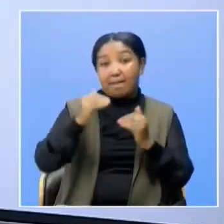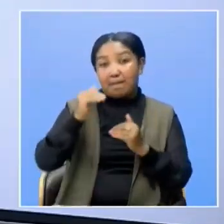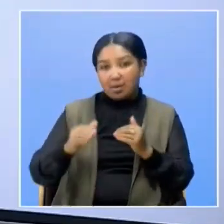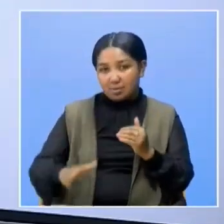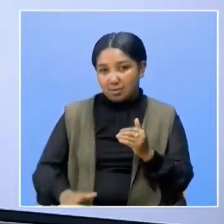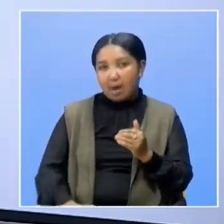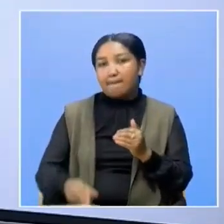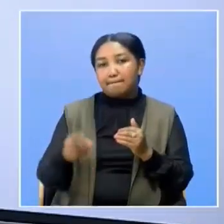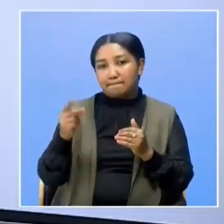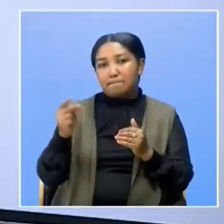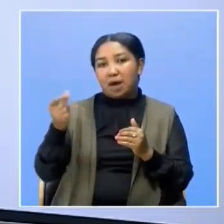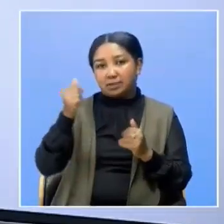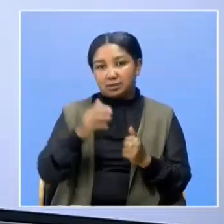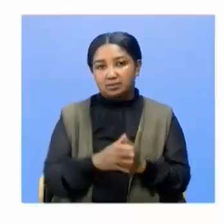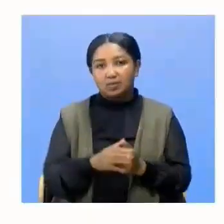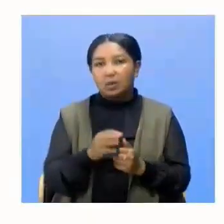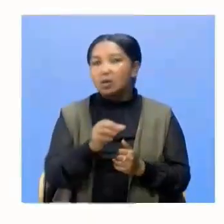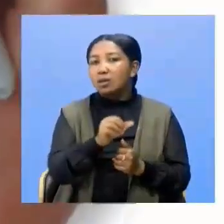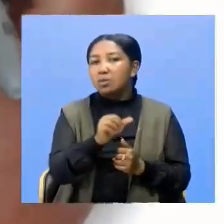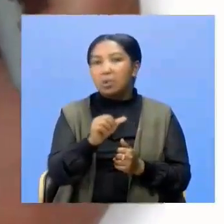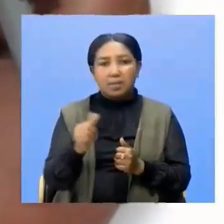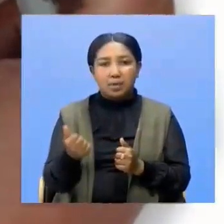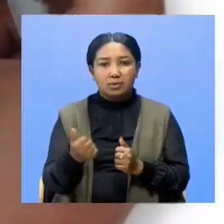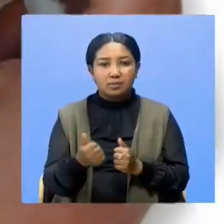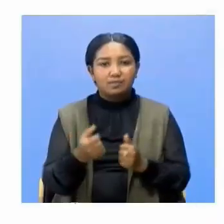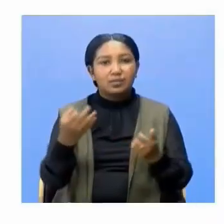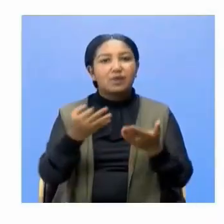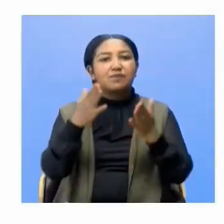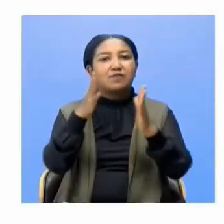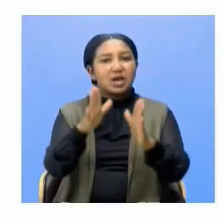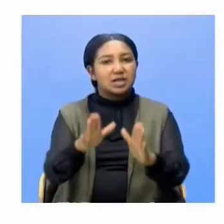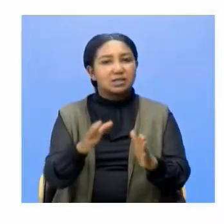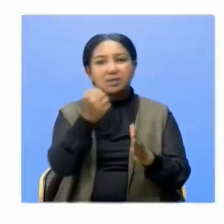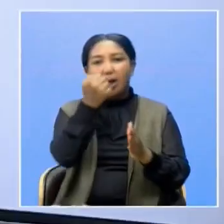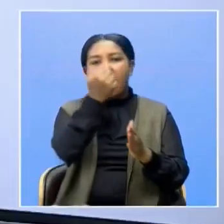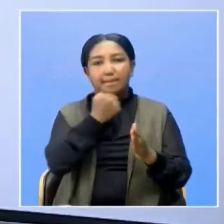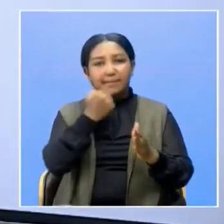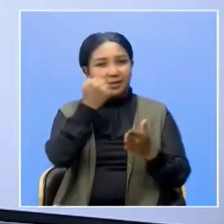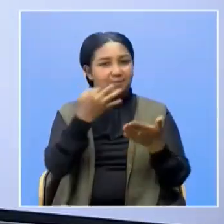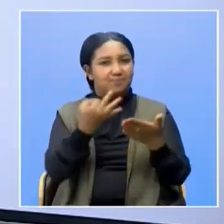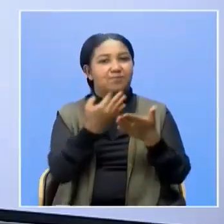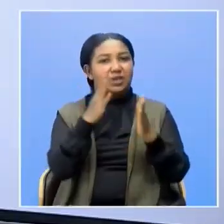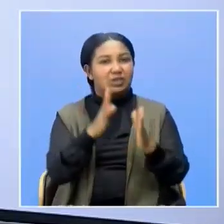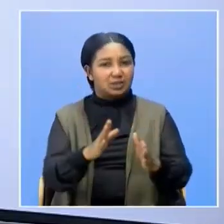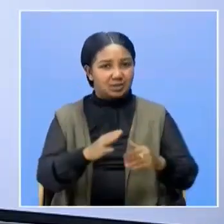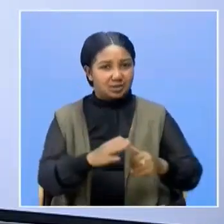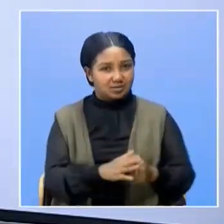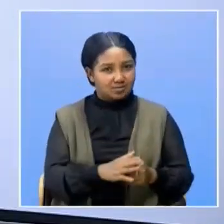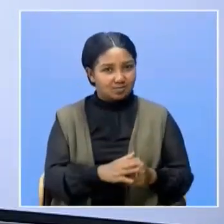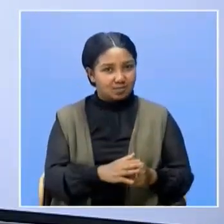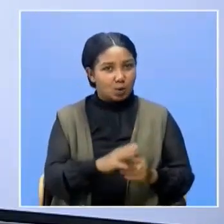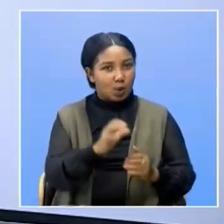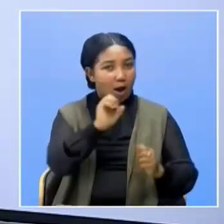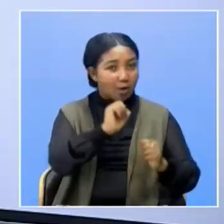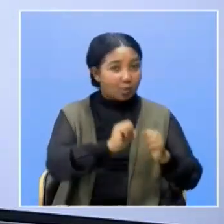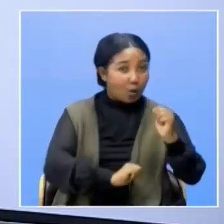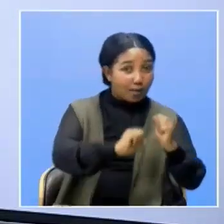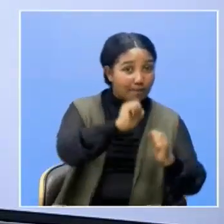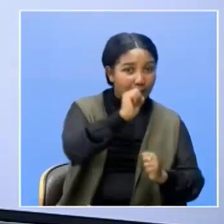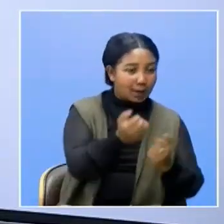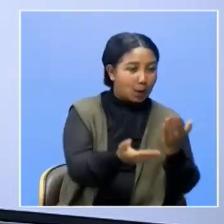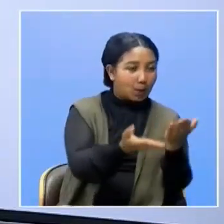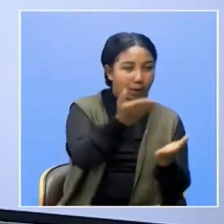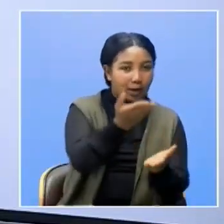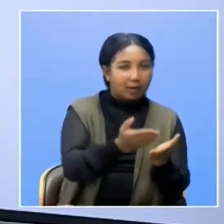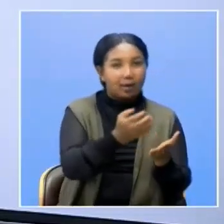dog. Good. How about when we say freshest apple? Yes. We are comparing the apple